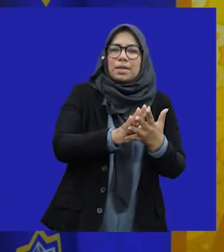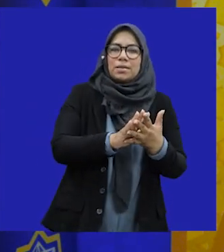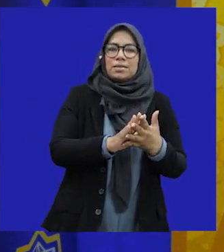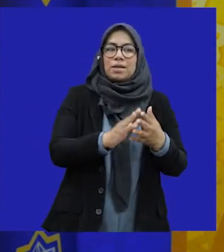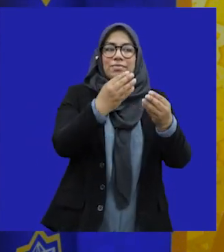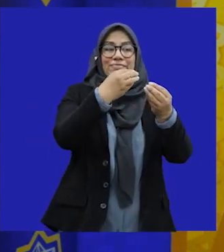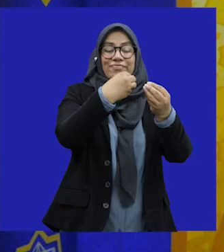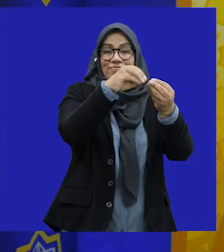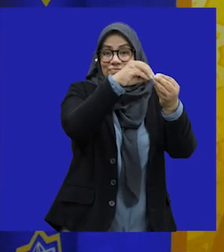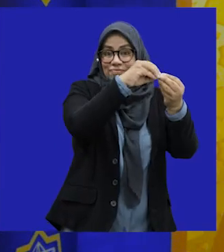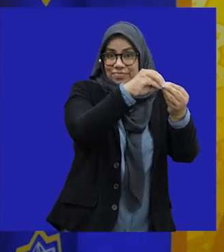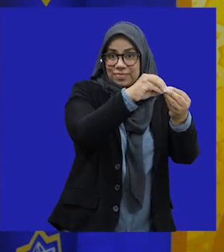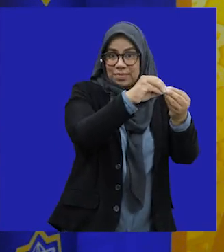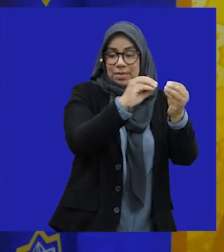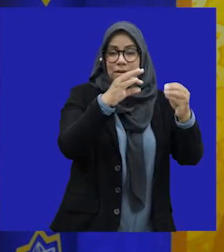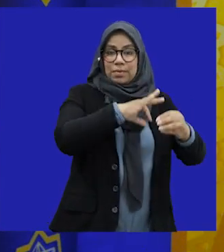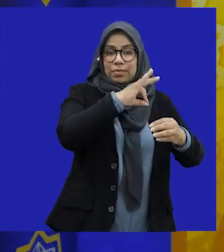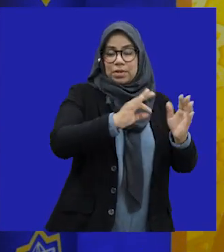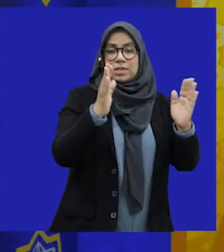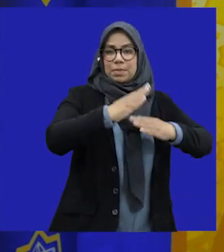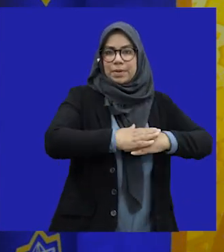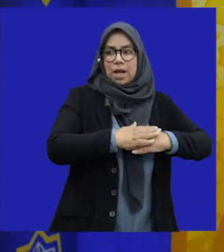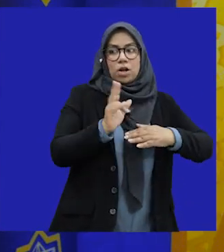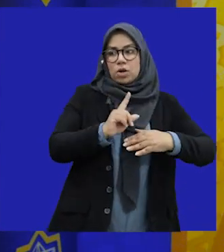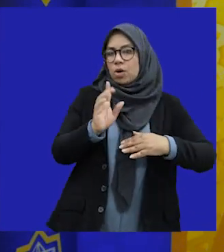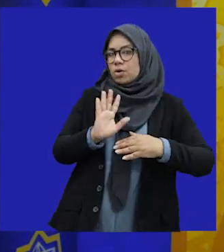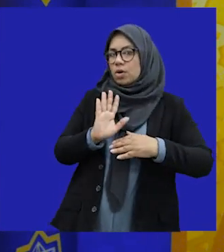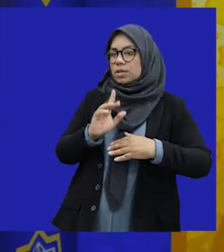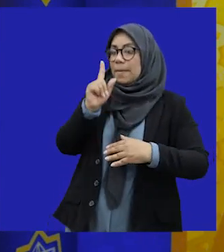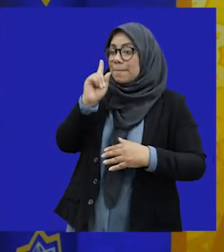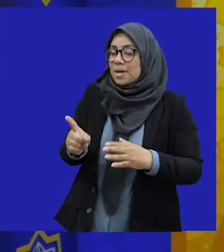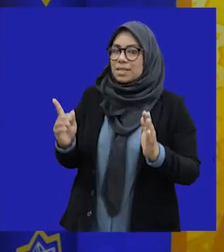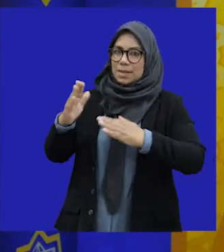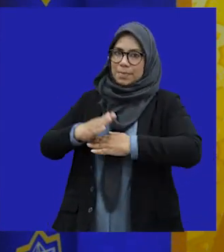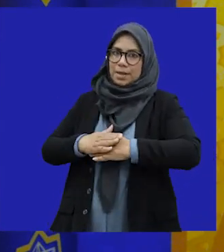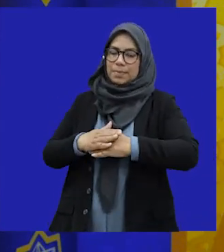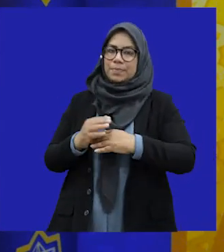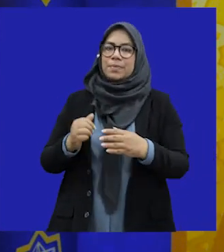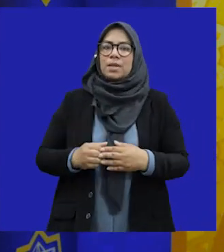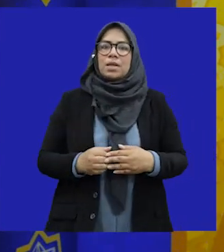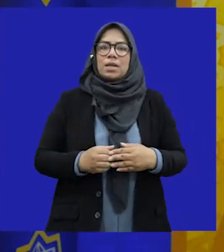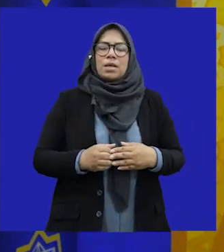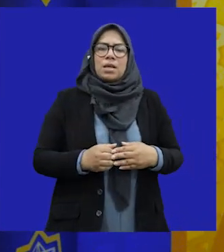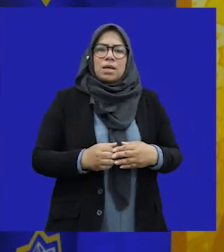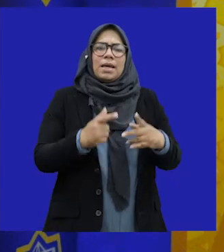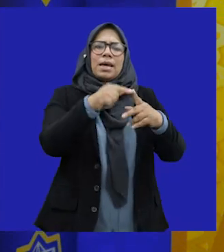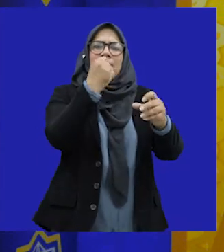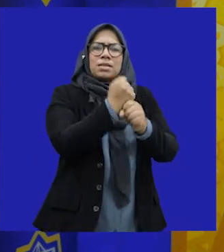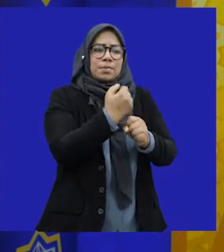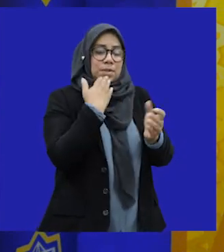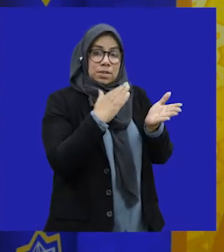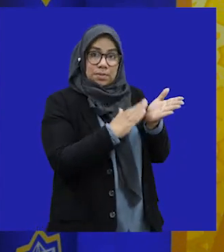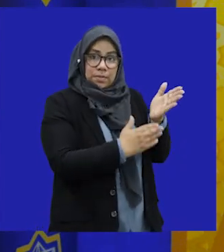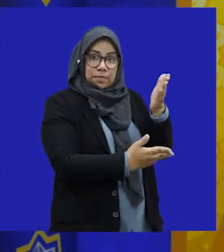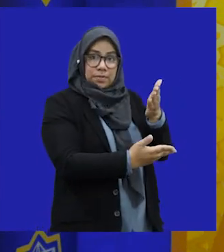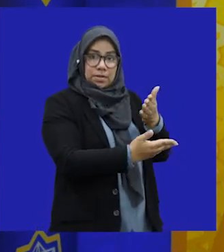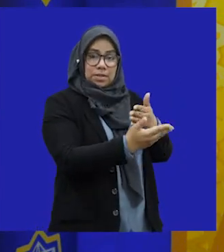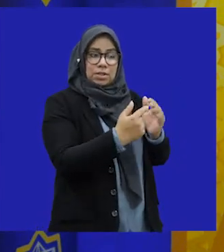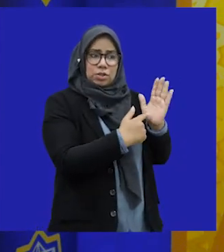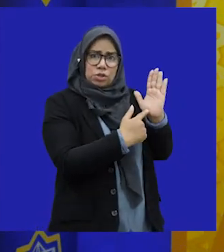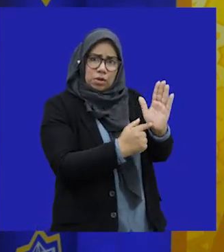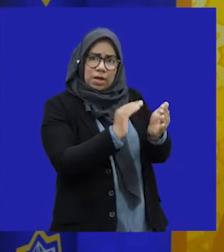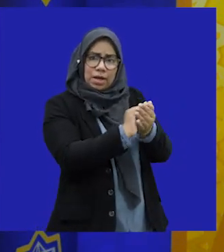about voluntary prayers, not obligatory prayers. So the example of this prayer is the 2 units